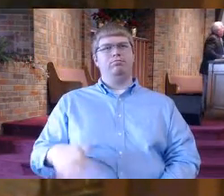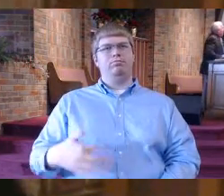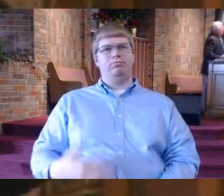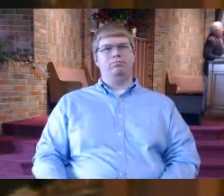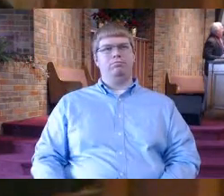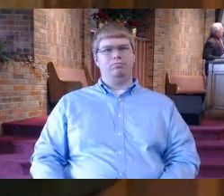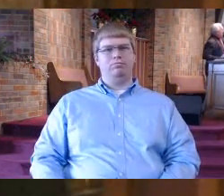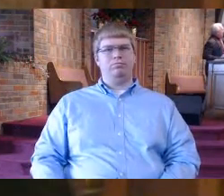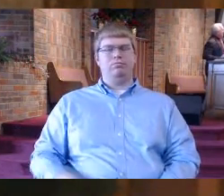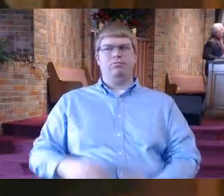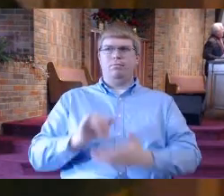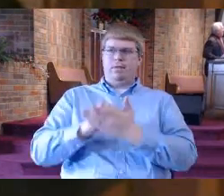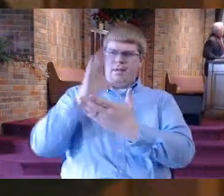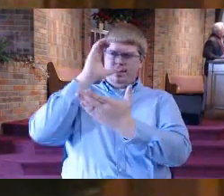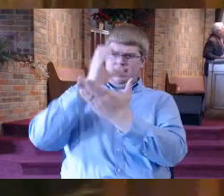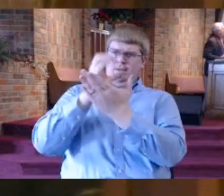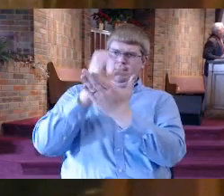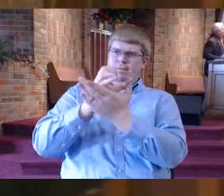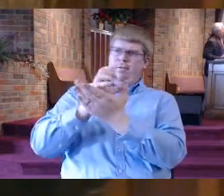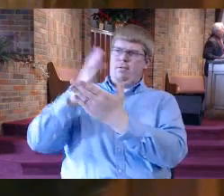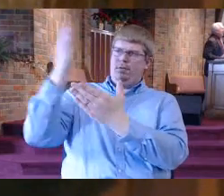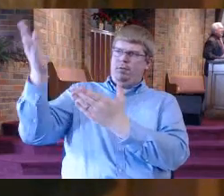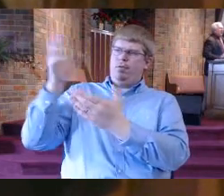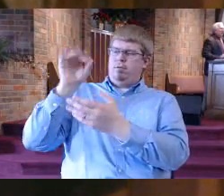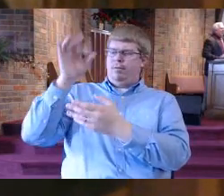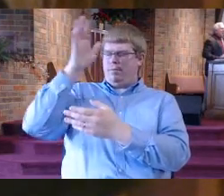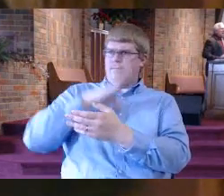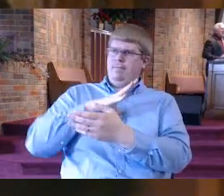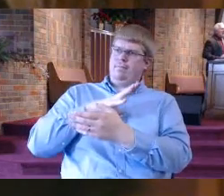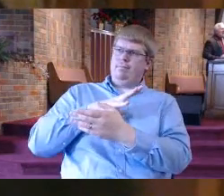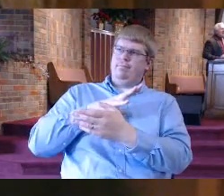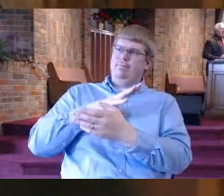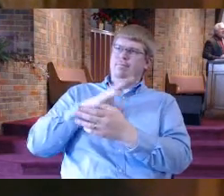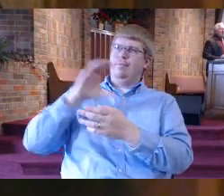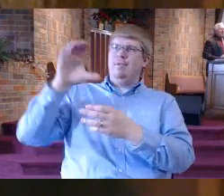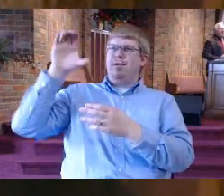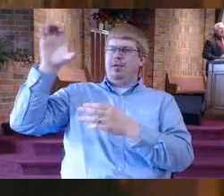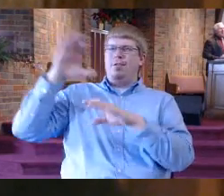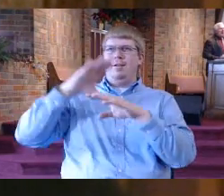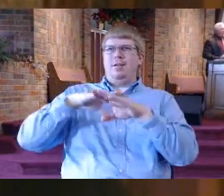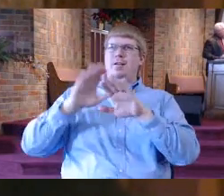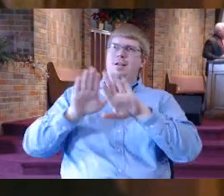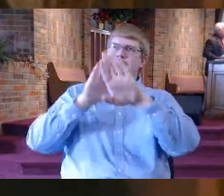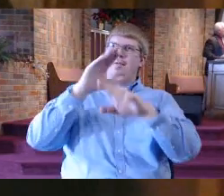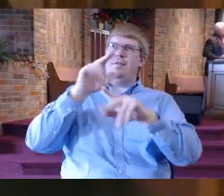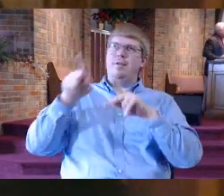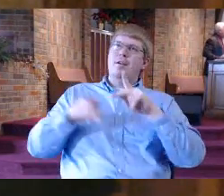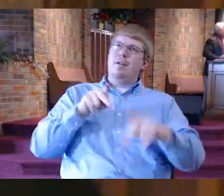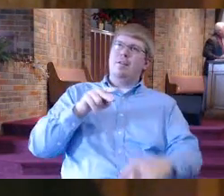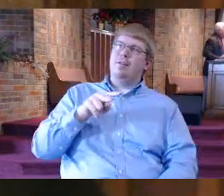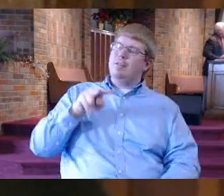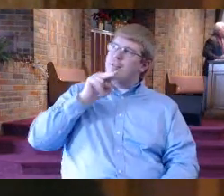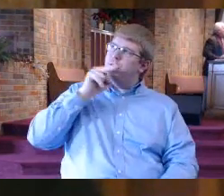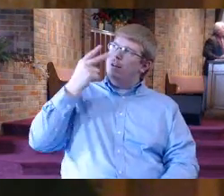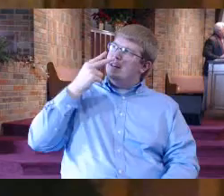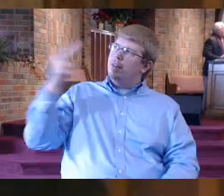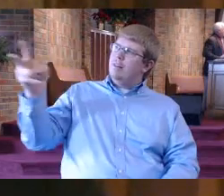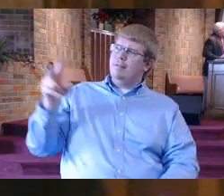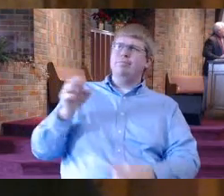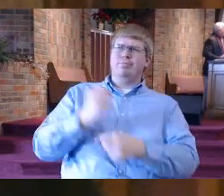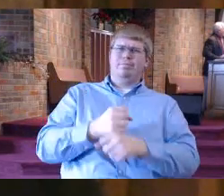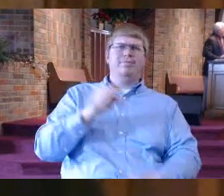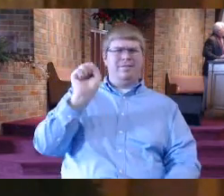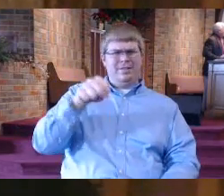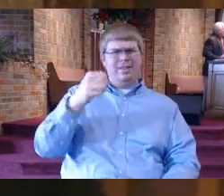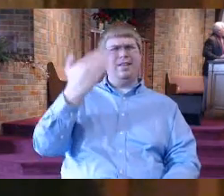The image of a human being carved on the side of a mountain, people are absolutely certain did not